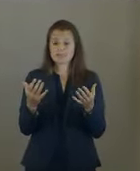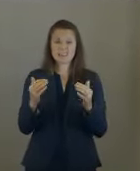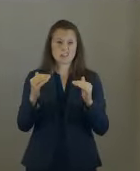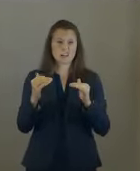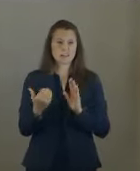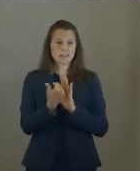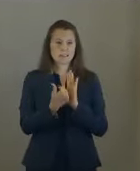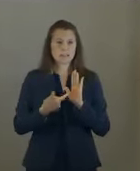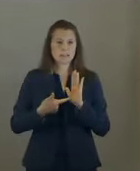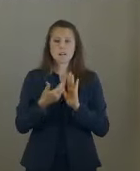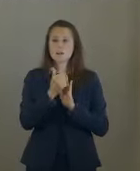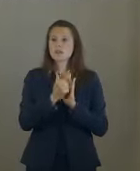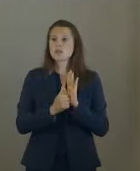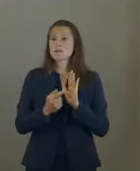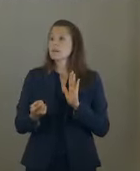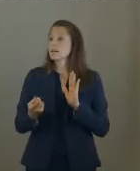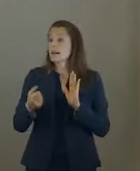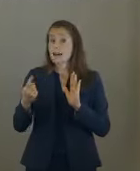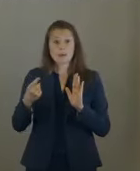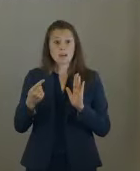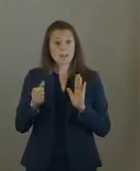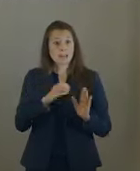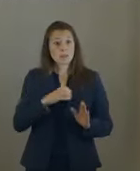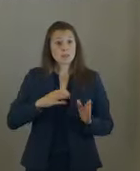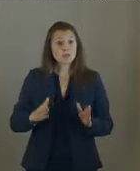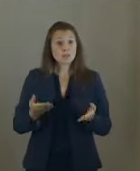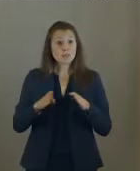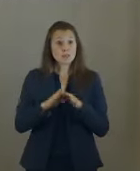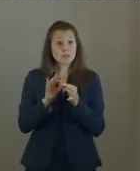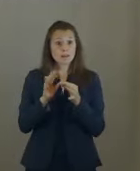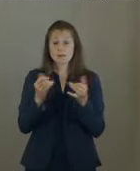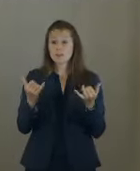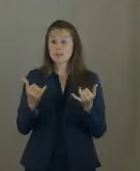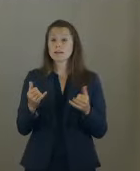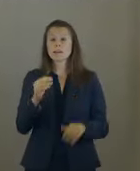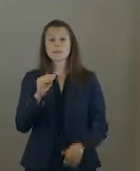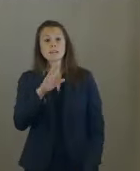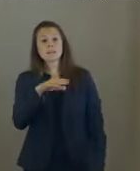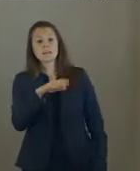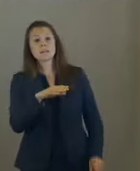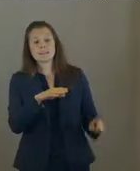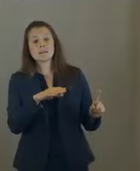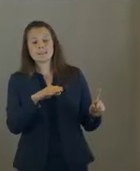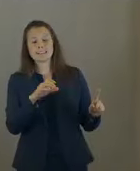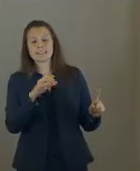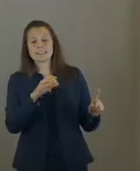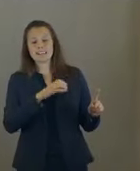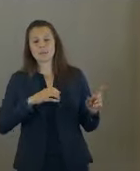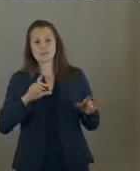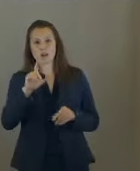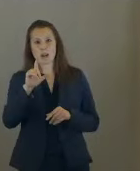next item on the agenda. Do any commissioners have any closing comments they'd like to share today? Mr. Chairman, Mr. Vice Chair. go